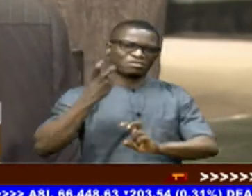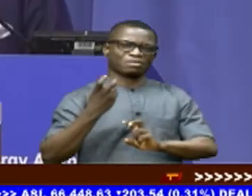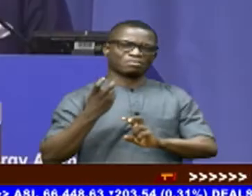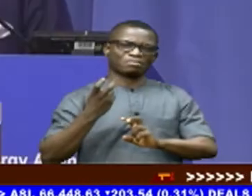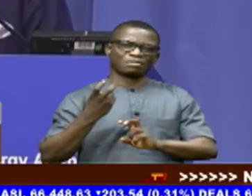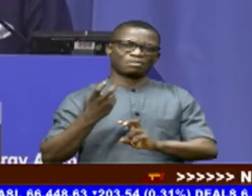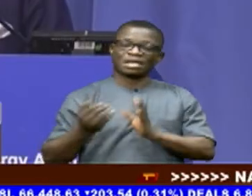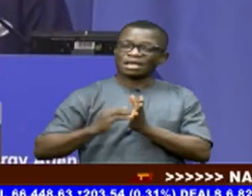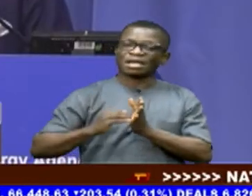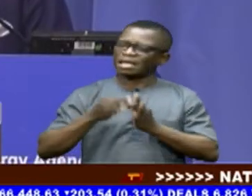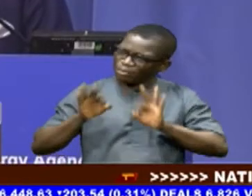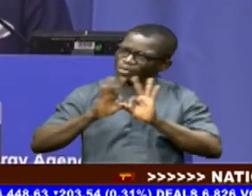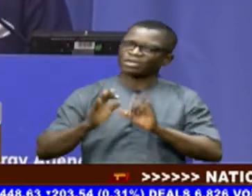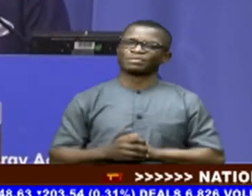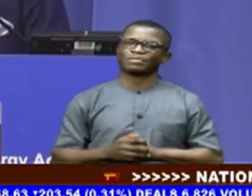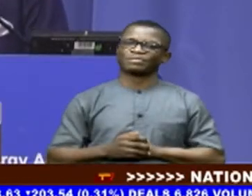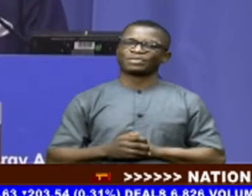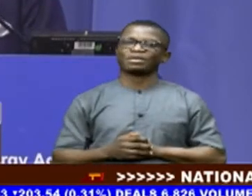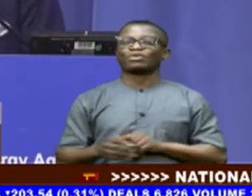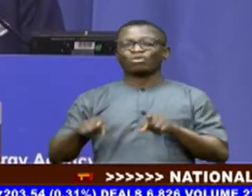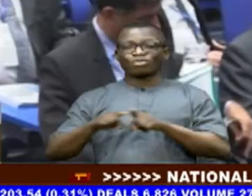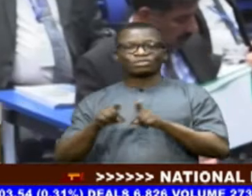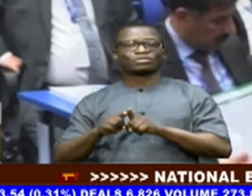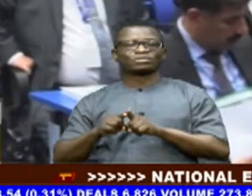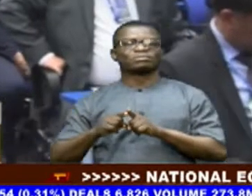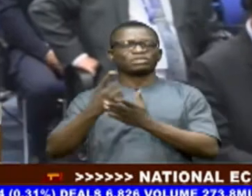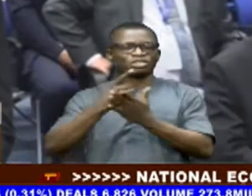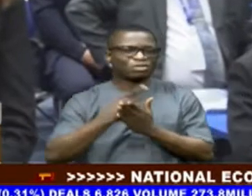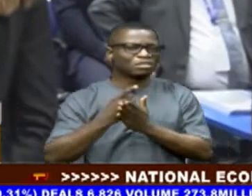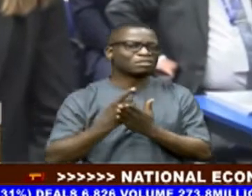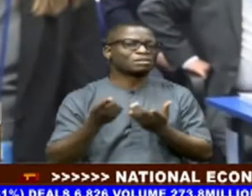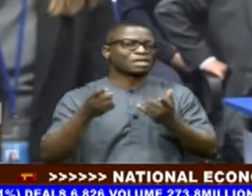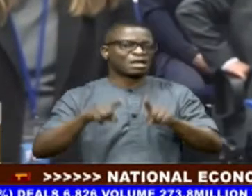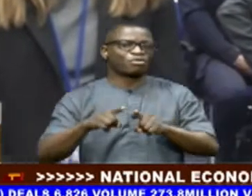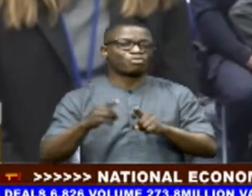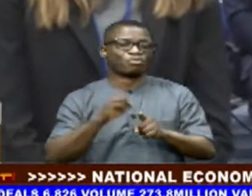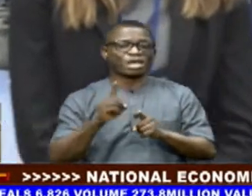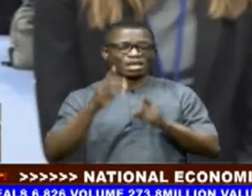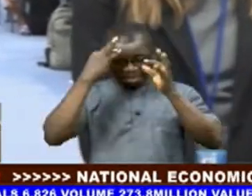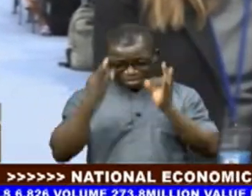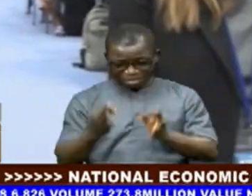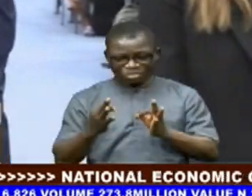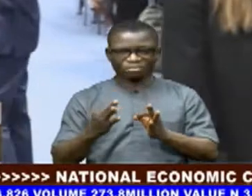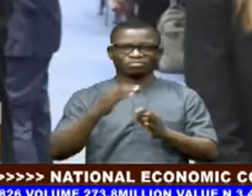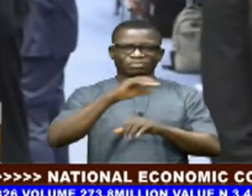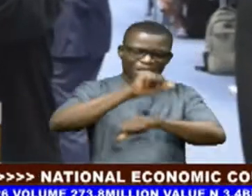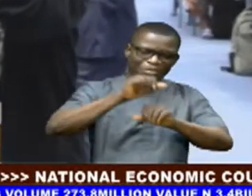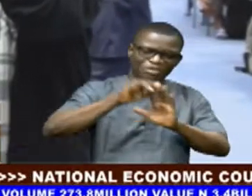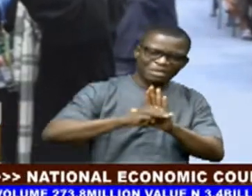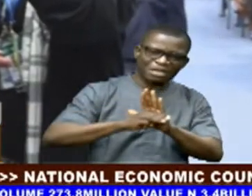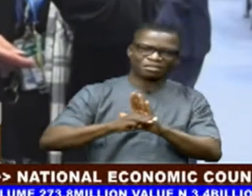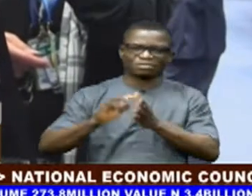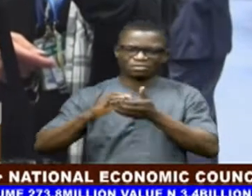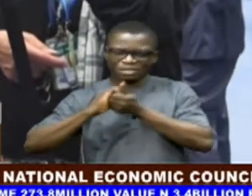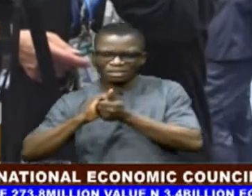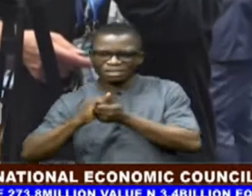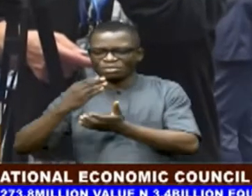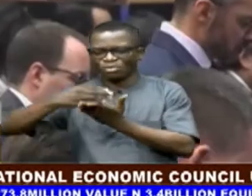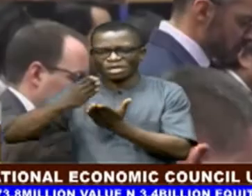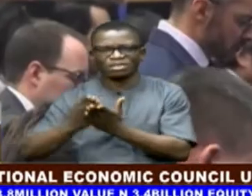unnecessarily. Sidelines and plenaries were held where decisions on appointments, synergy, budgeting, and next